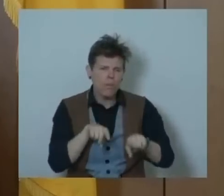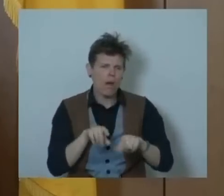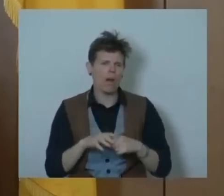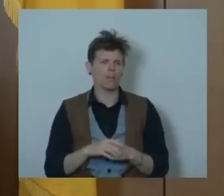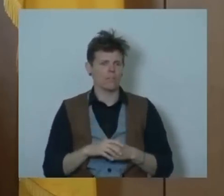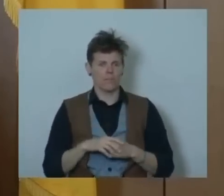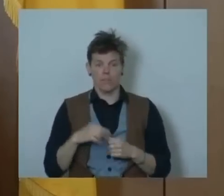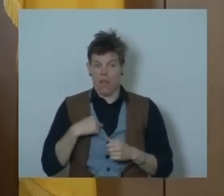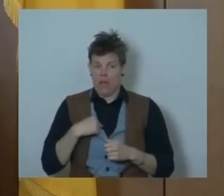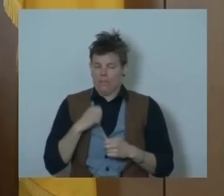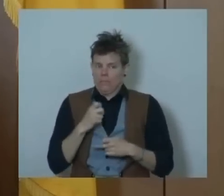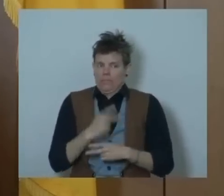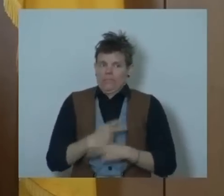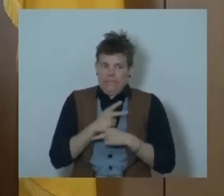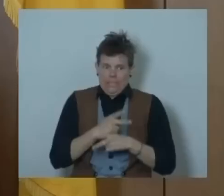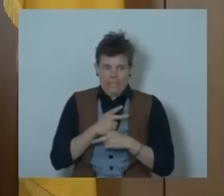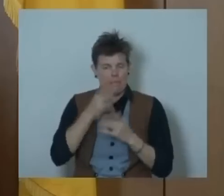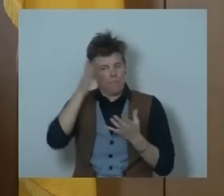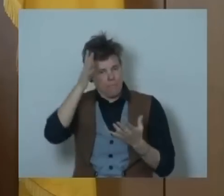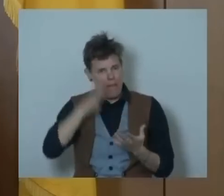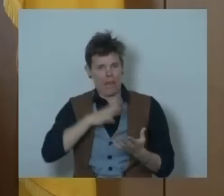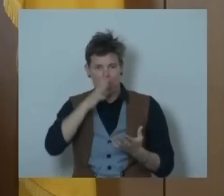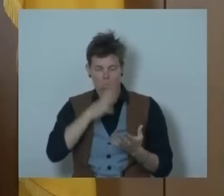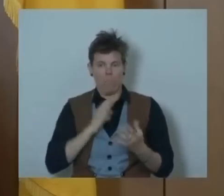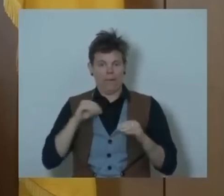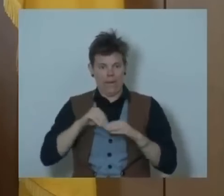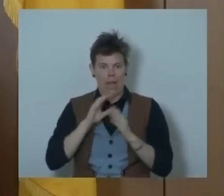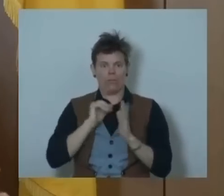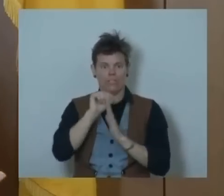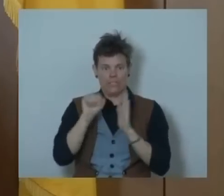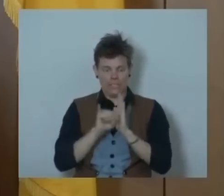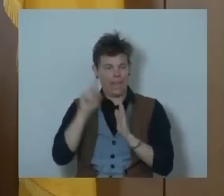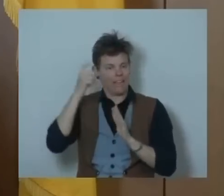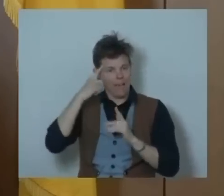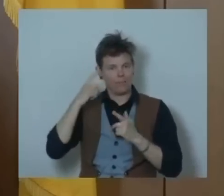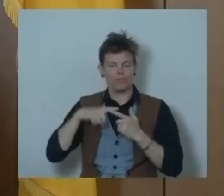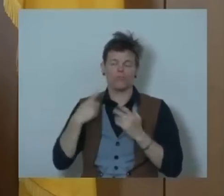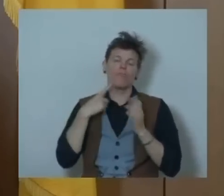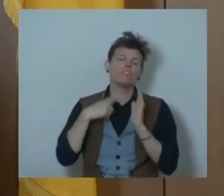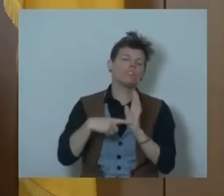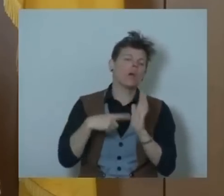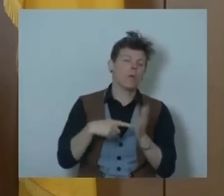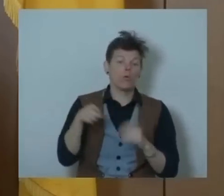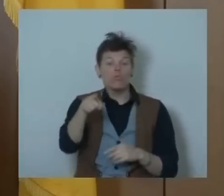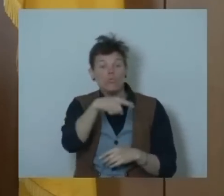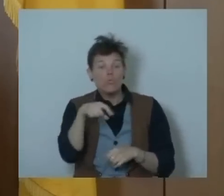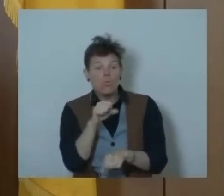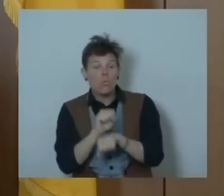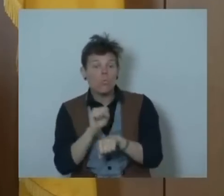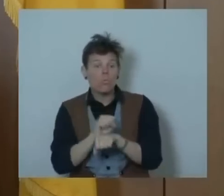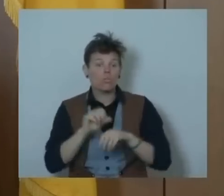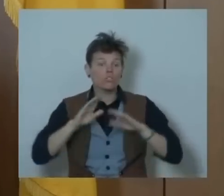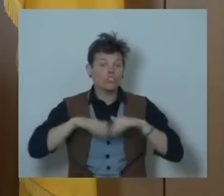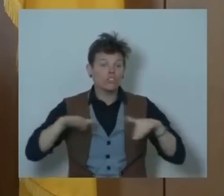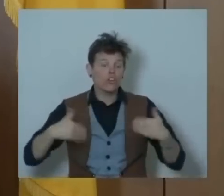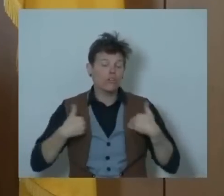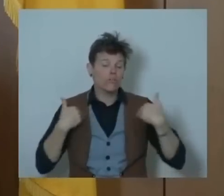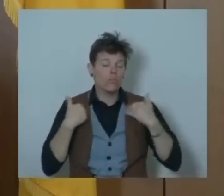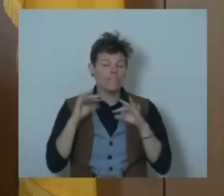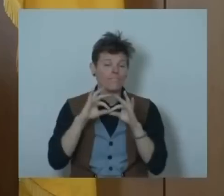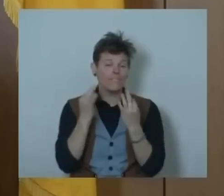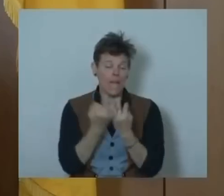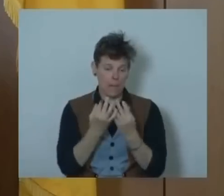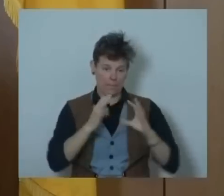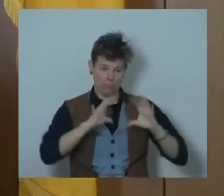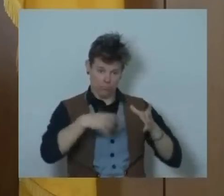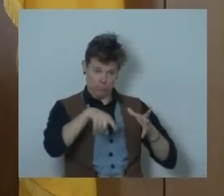men and women in state government. So if you work at Children, Youth, and Families, I can tell you right now you're involved in our COVID